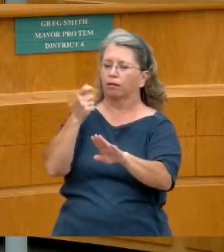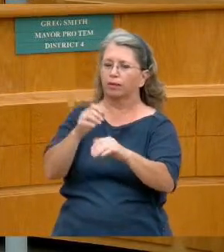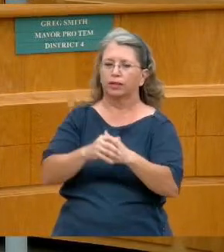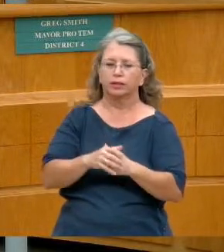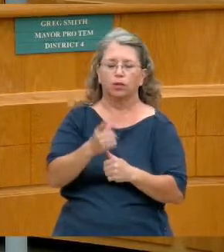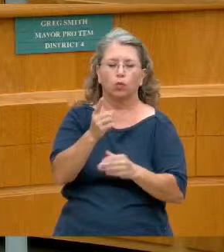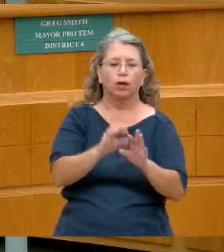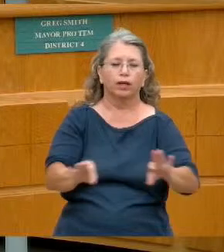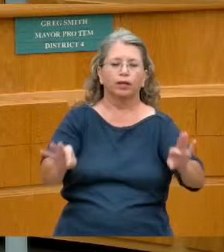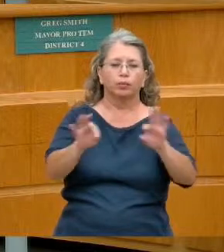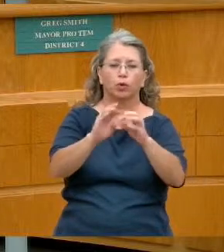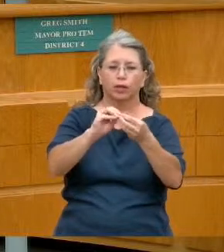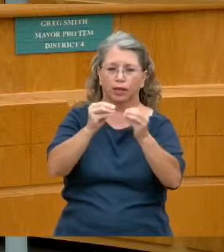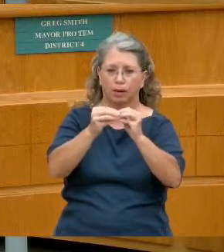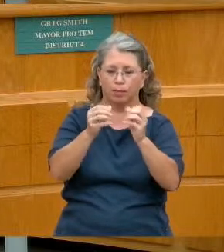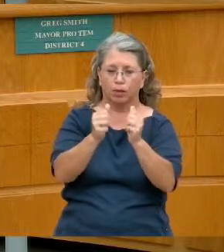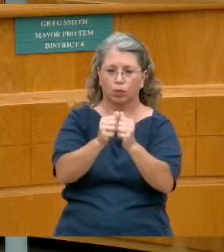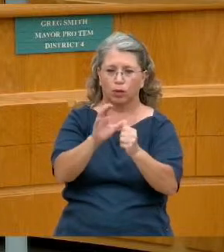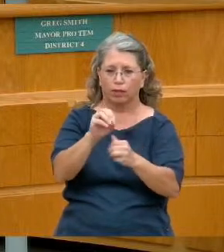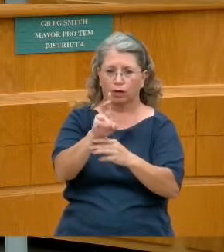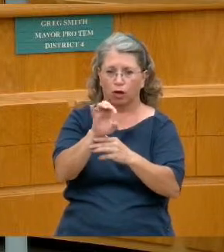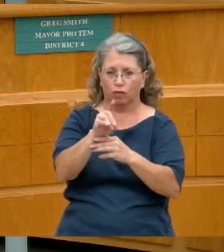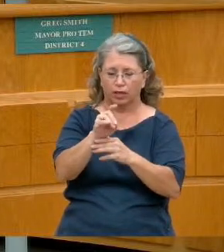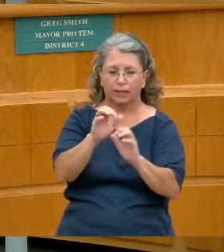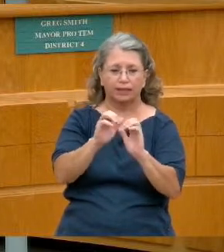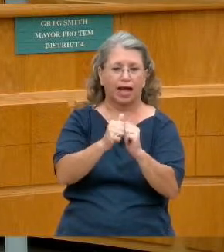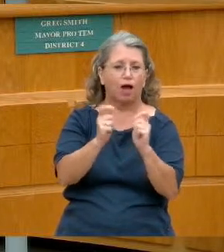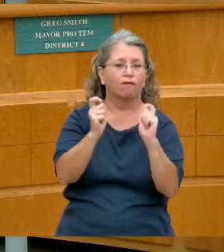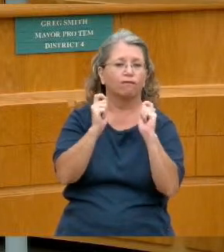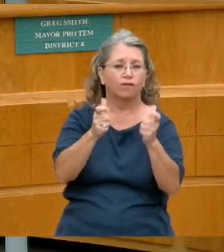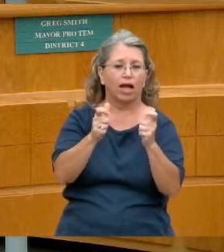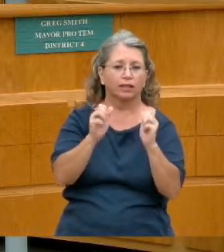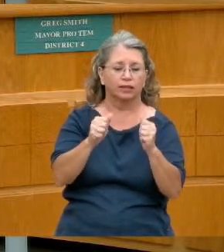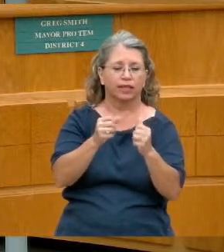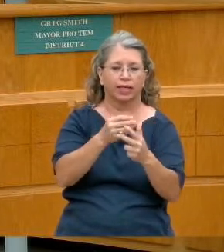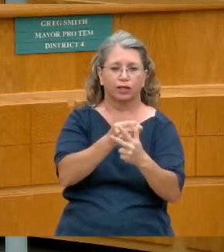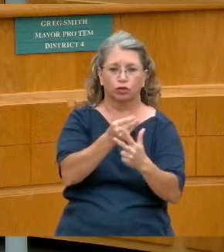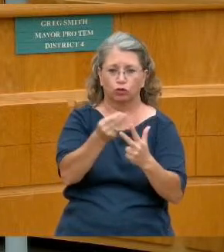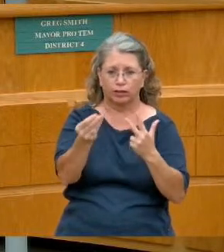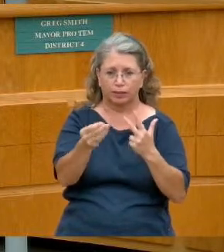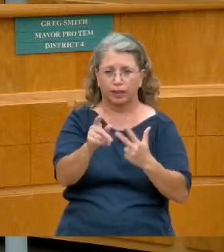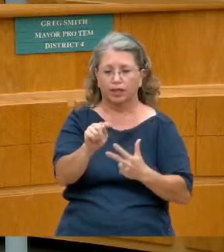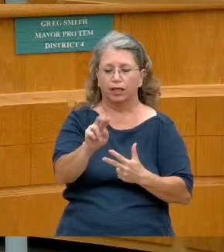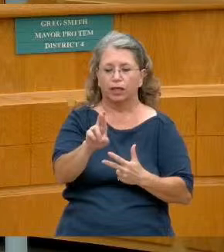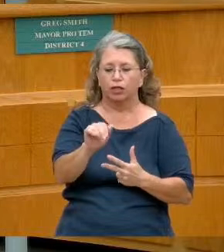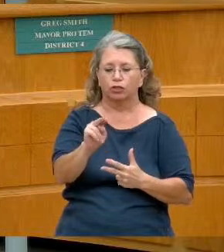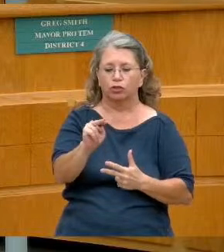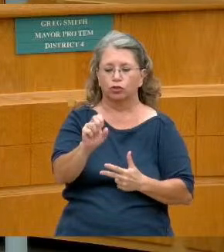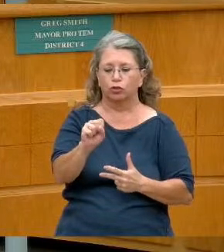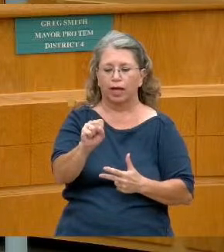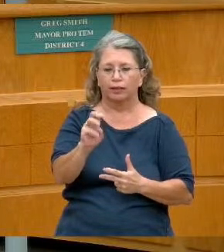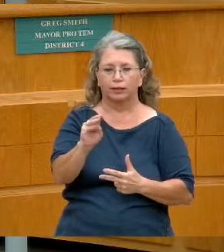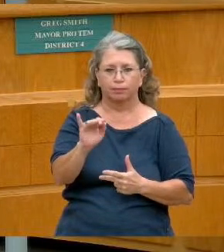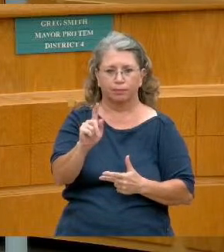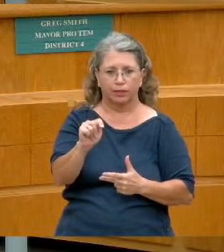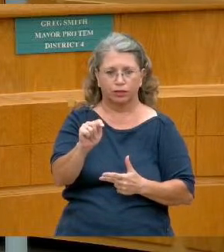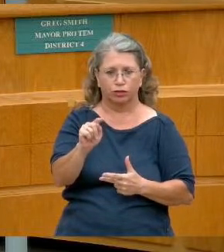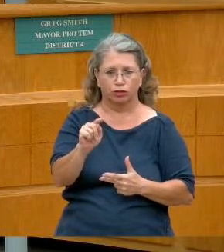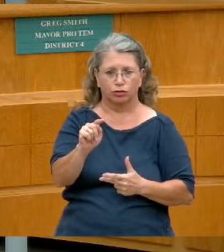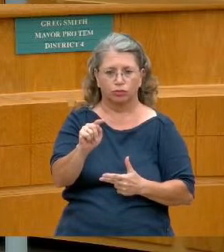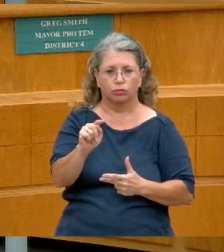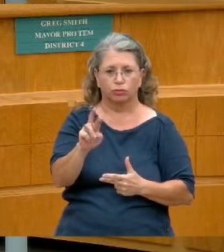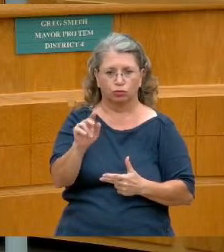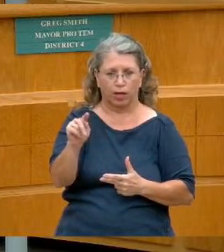with COVID is how rapidly can it be transmitted. So we call this the transmission rate, and our estimate of the transmission